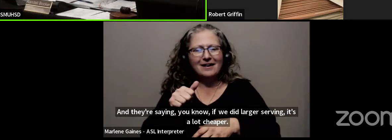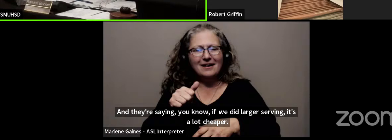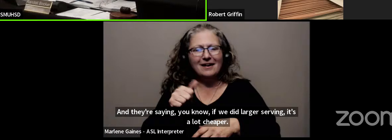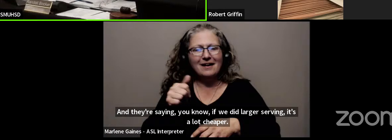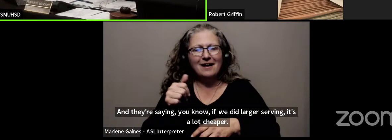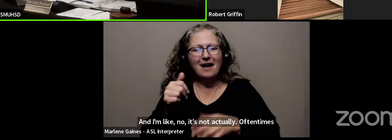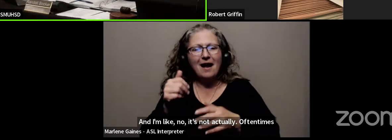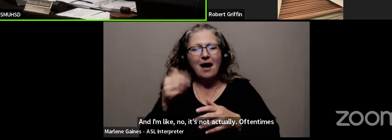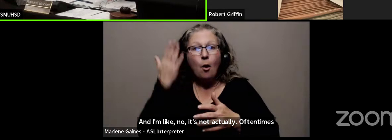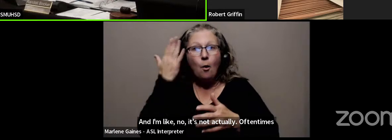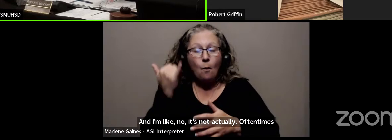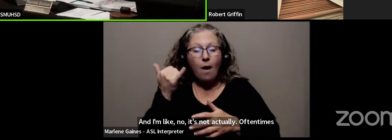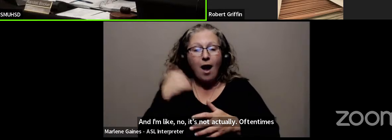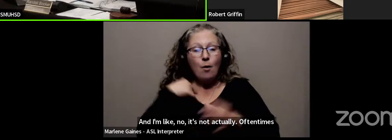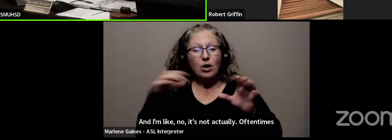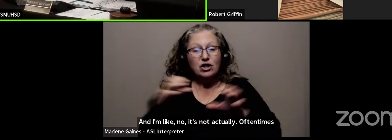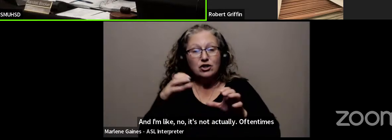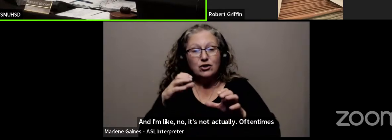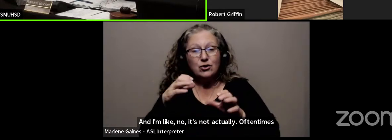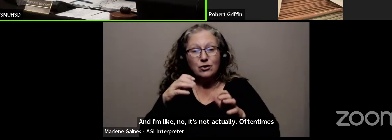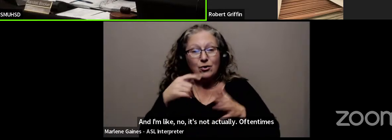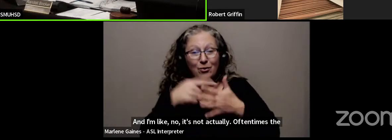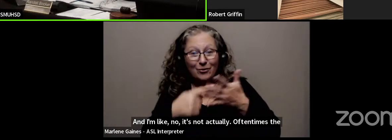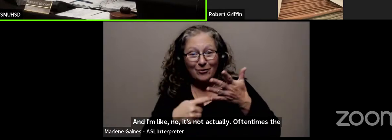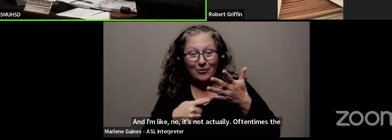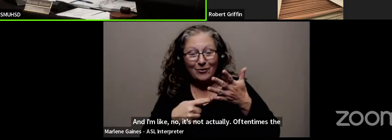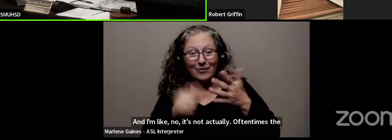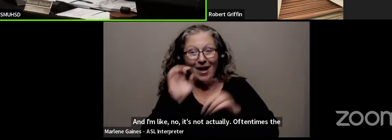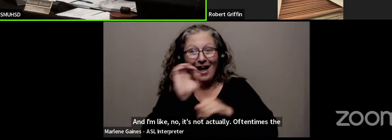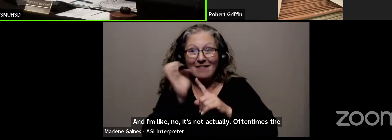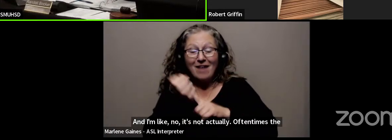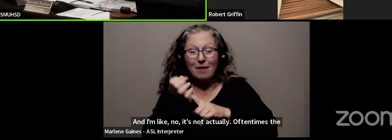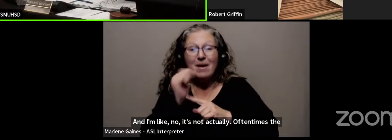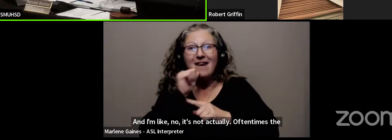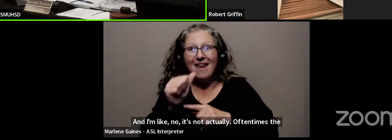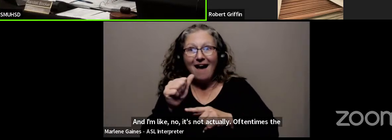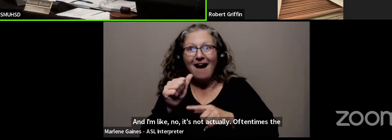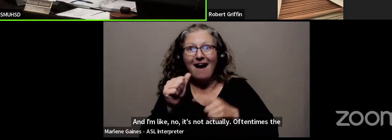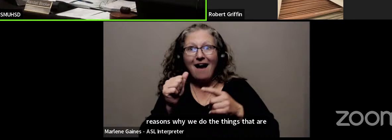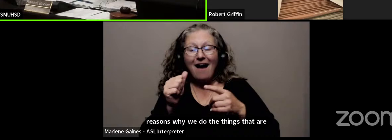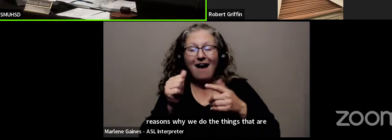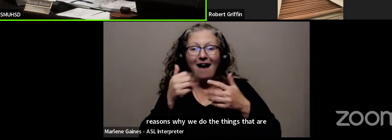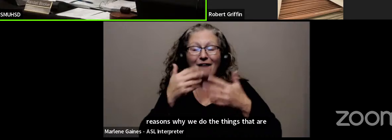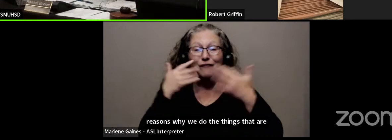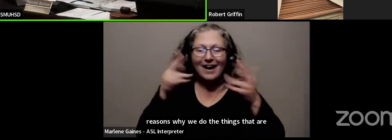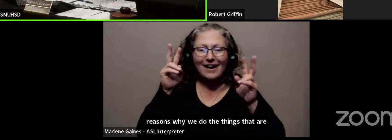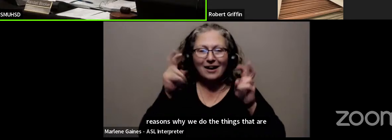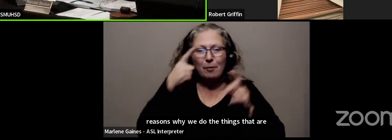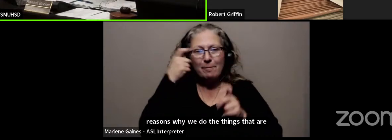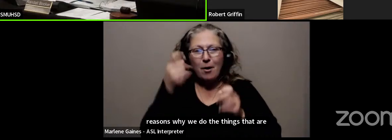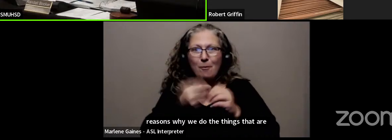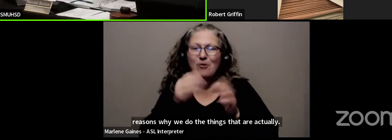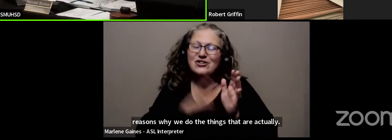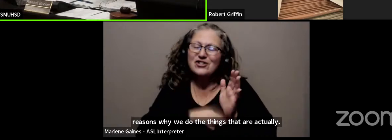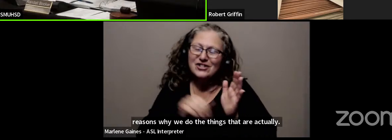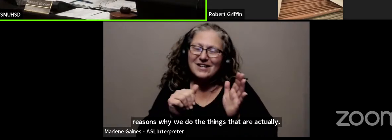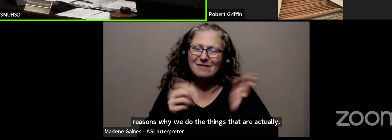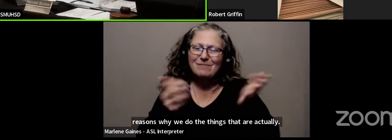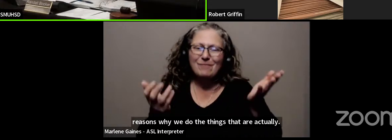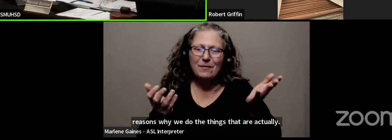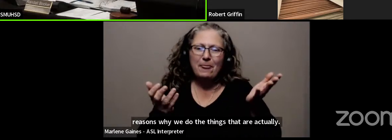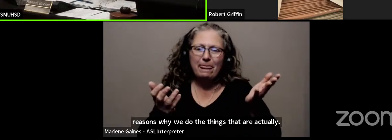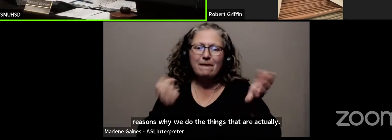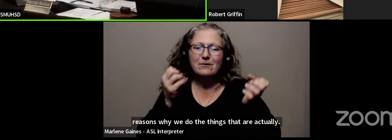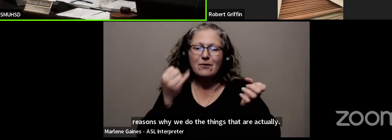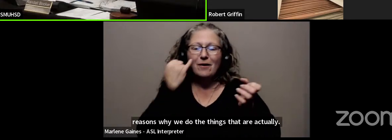Oftentimes the reasons why we do the things that are Right. environmentally unfriendly is because they're cheaper, right? So